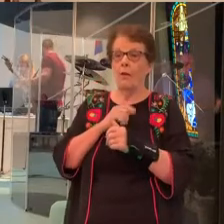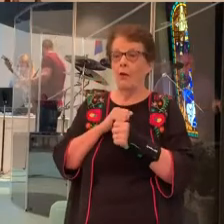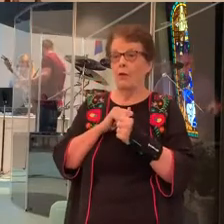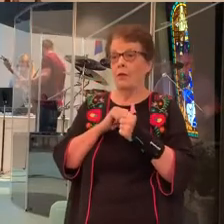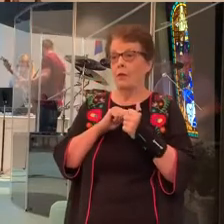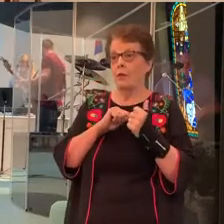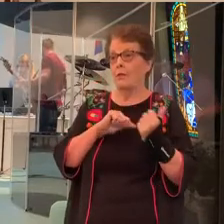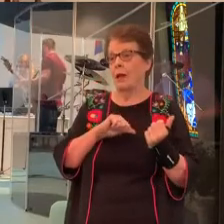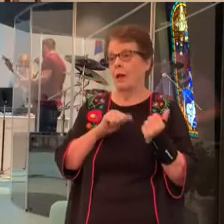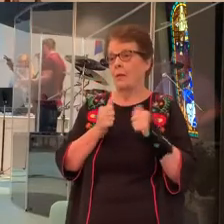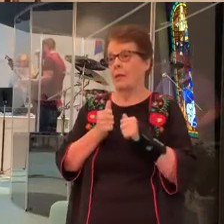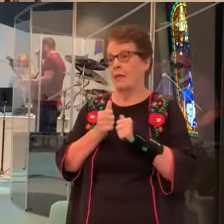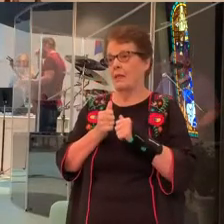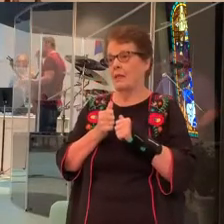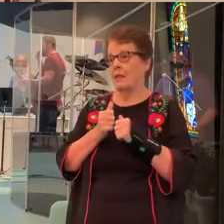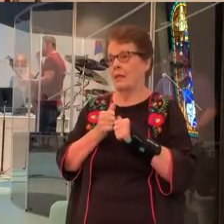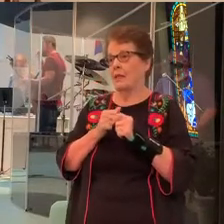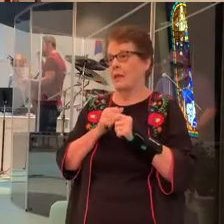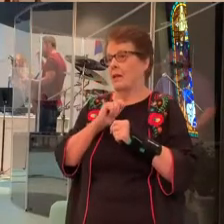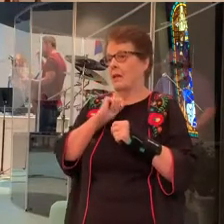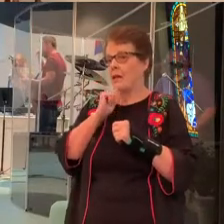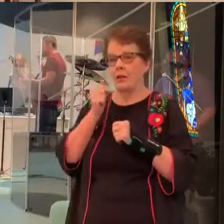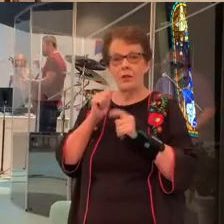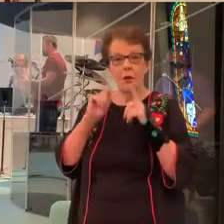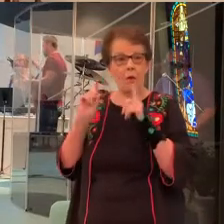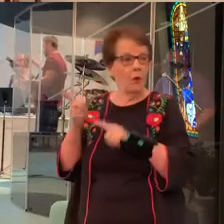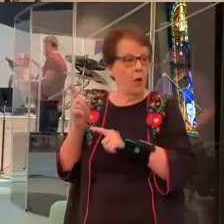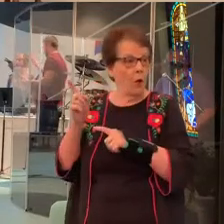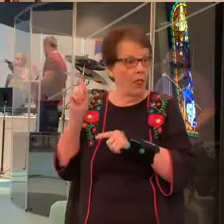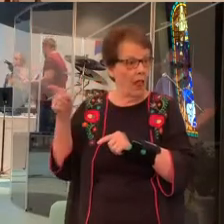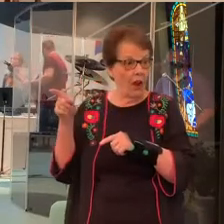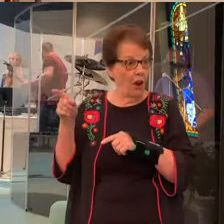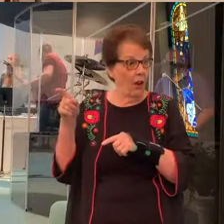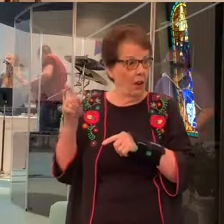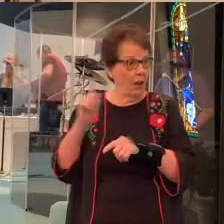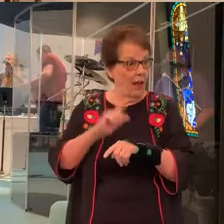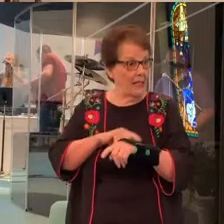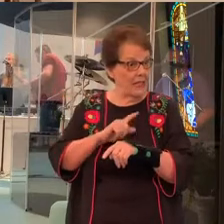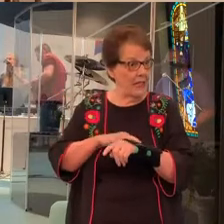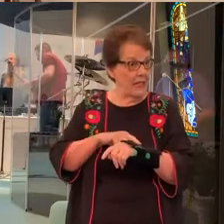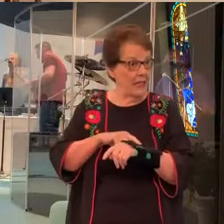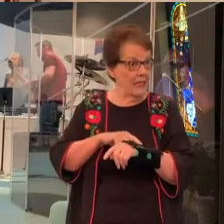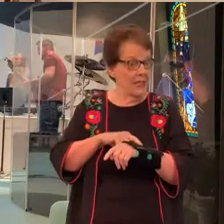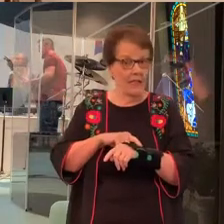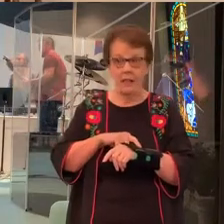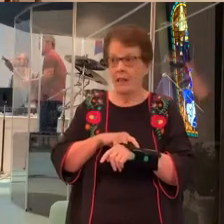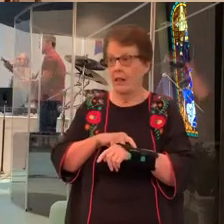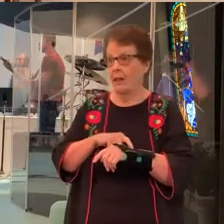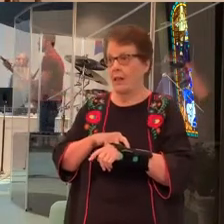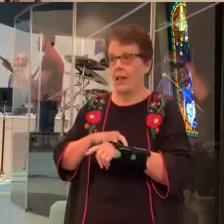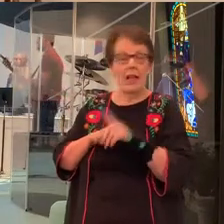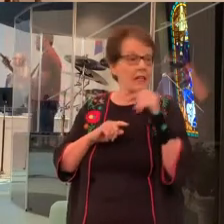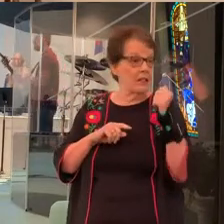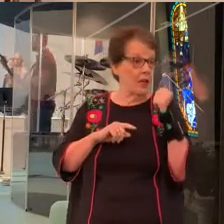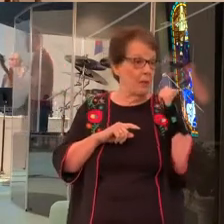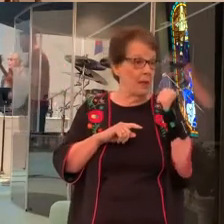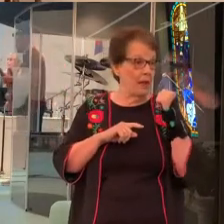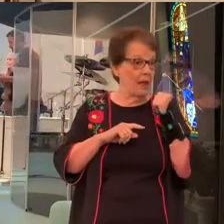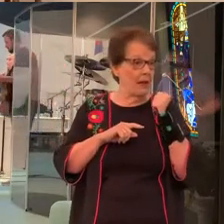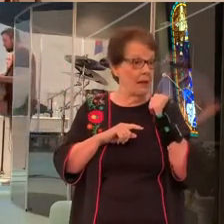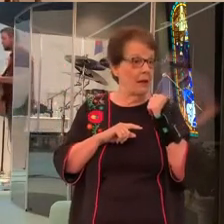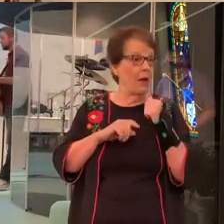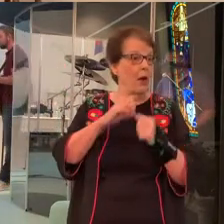Fort Elementary School, don't go there at 6. Meet us at Old Fort First Baptist Church. We're going to have a time of